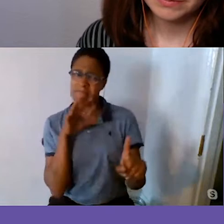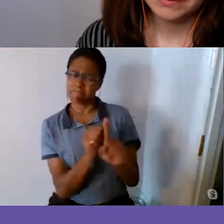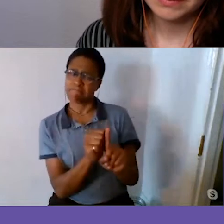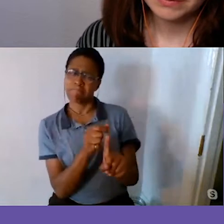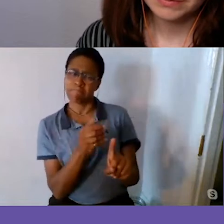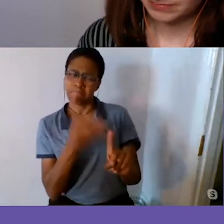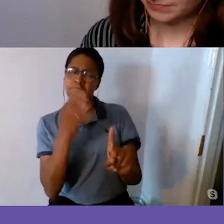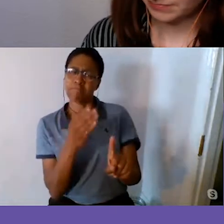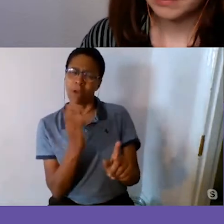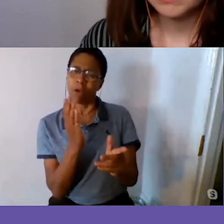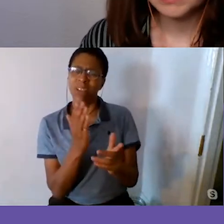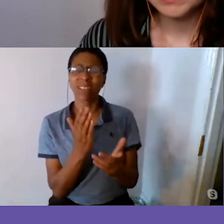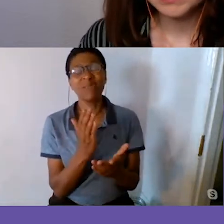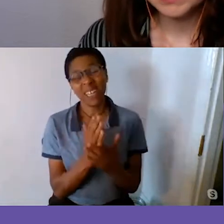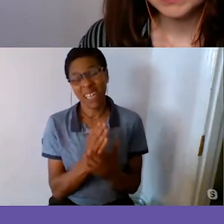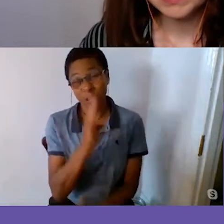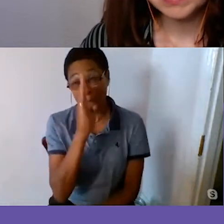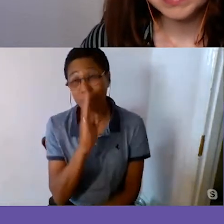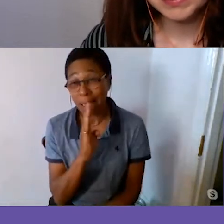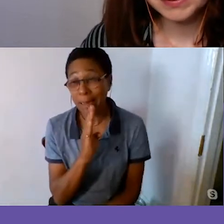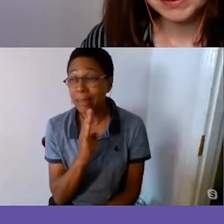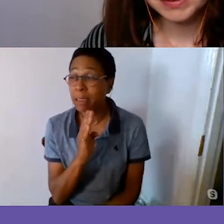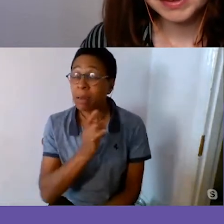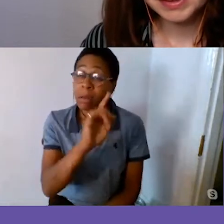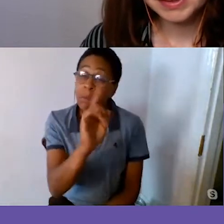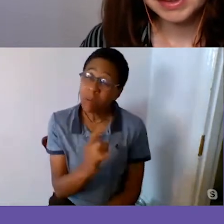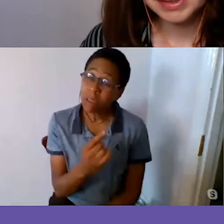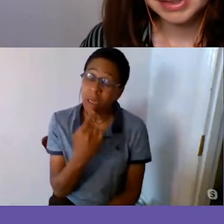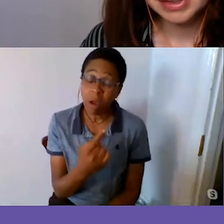it's actually quite sad that there's just, like, oh my god, it's amazing, there's so many films, and I'm